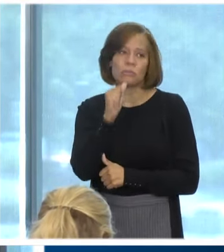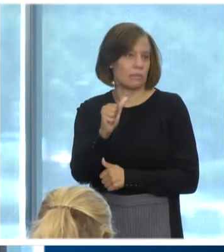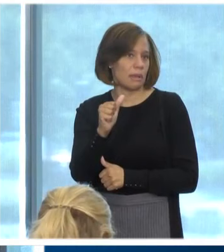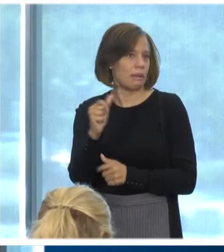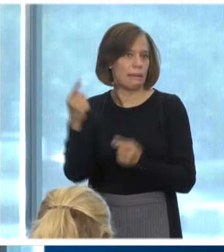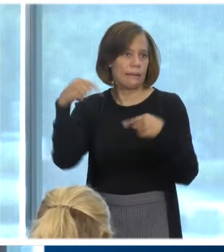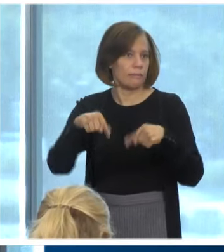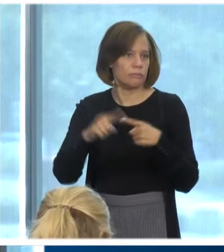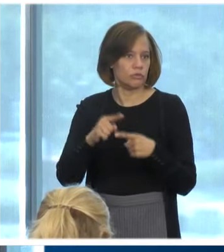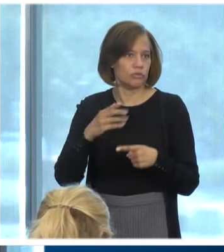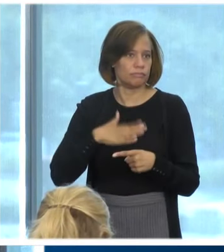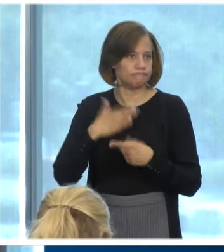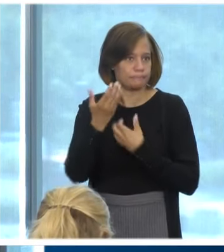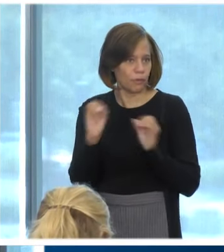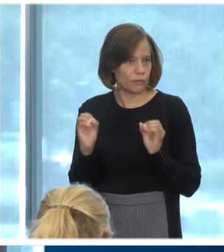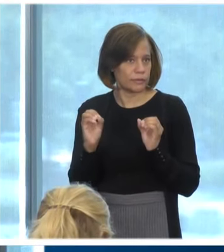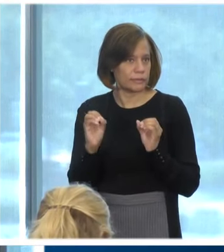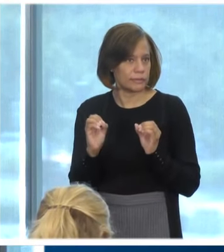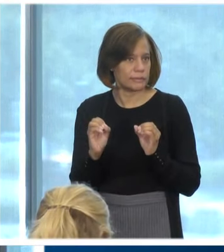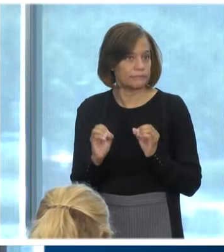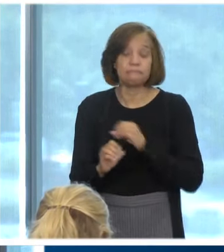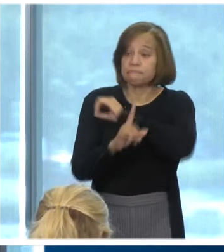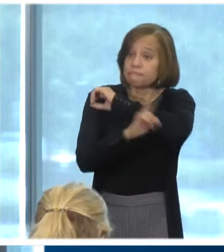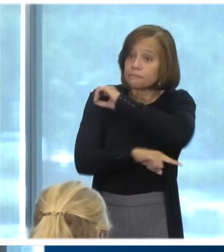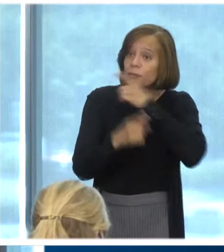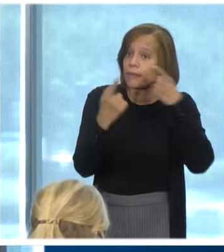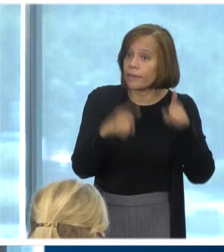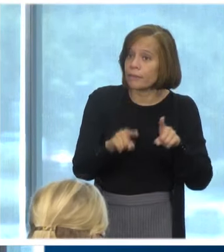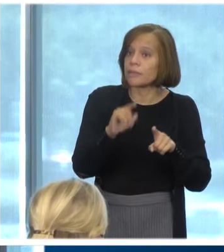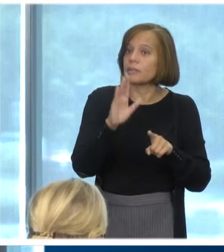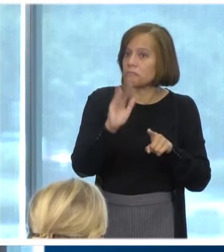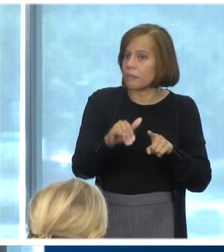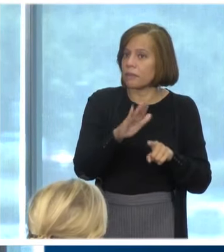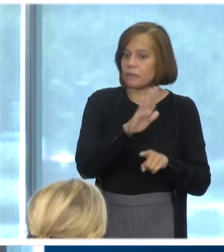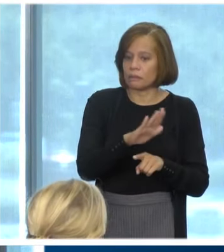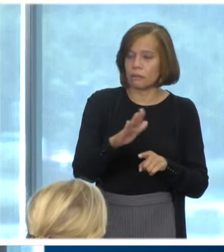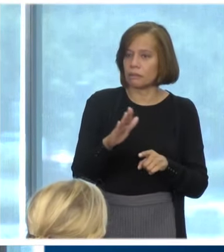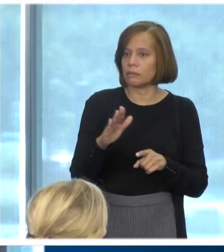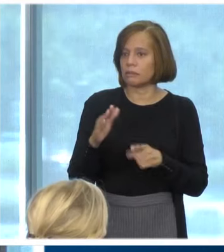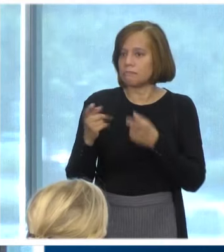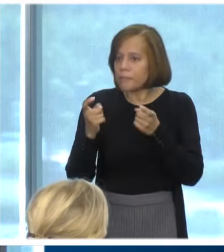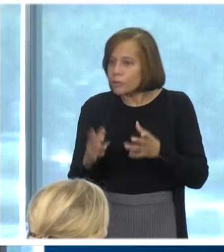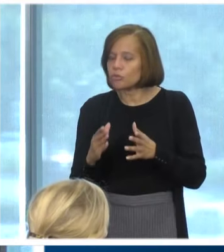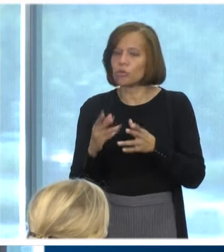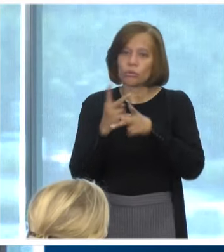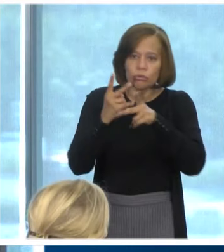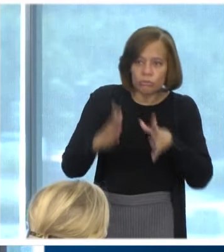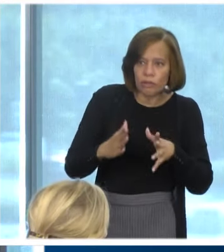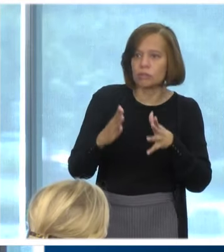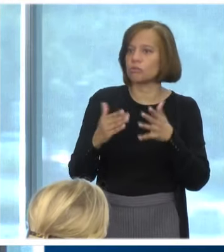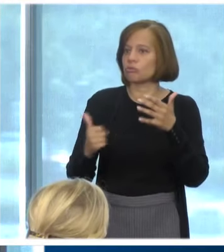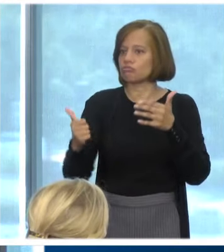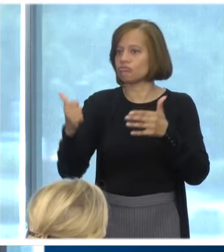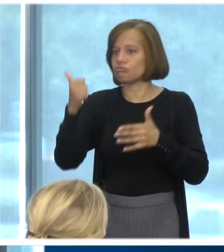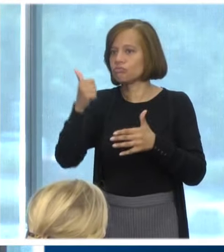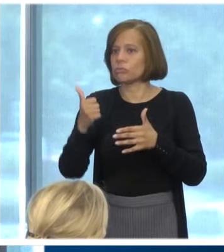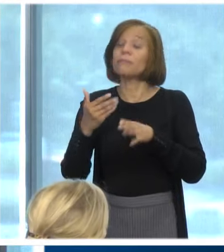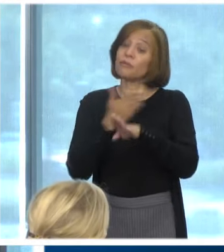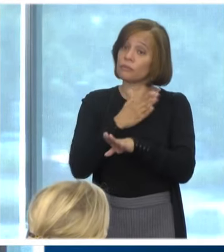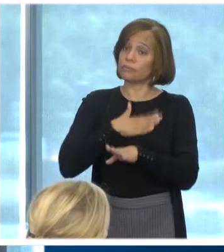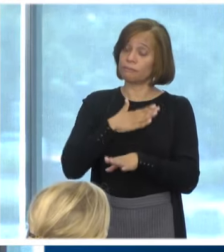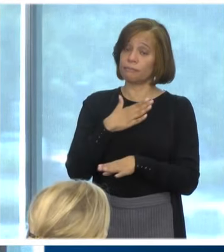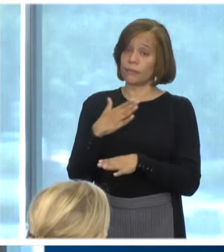me. Discipline will be decided by the chain of command without coming to my office. But where I